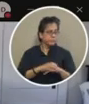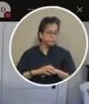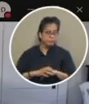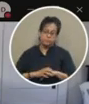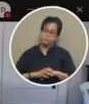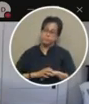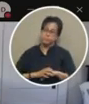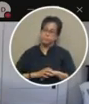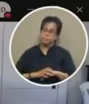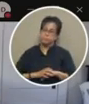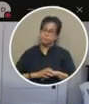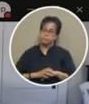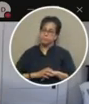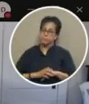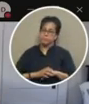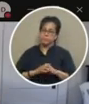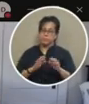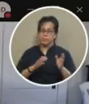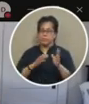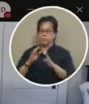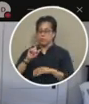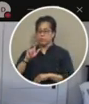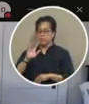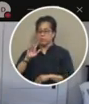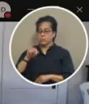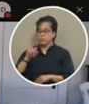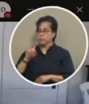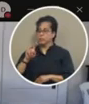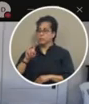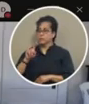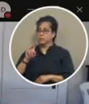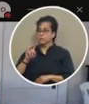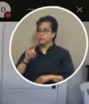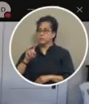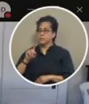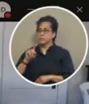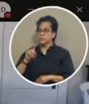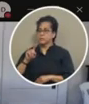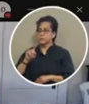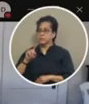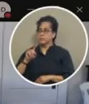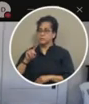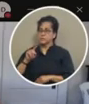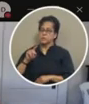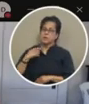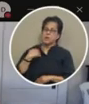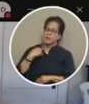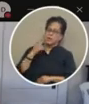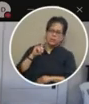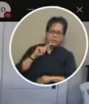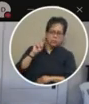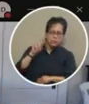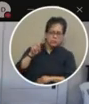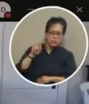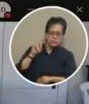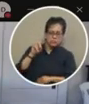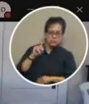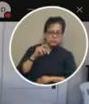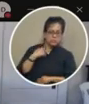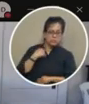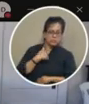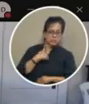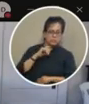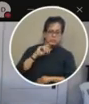Okay. Item 25.1. I did have one question, Nicole. Sorry, Dee.